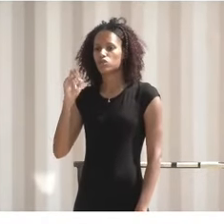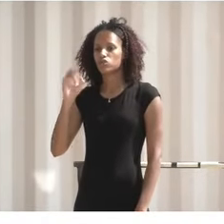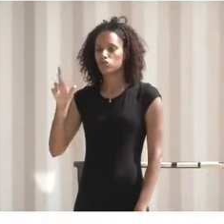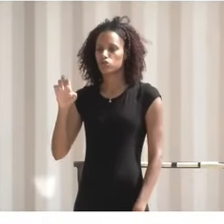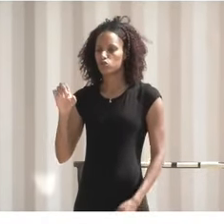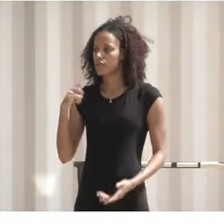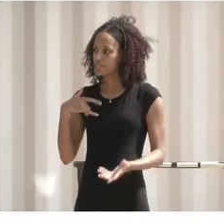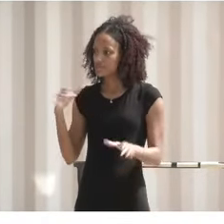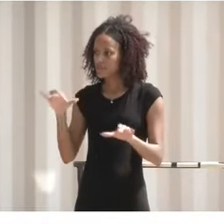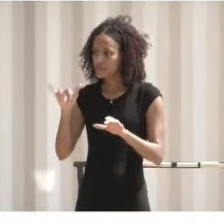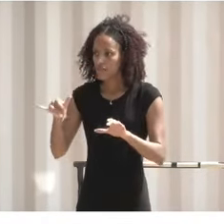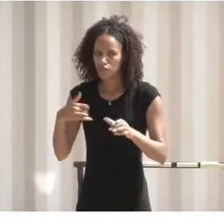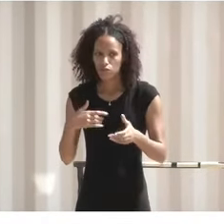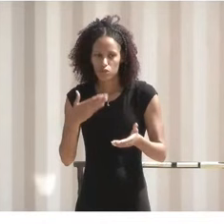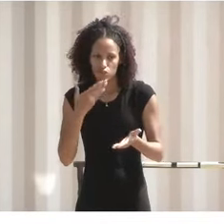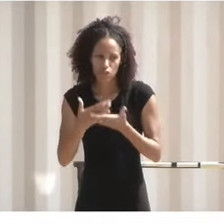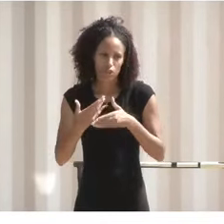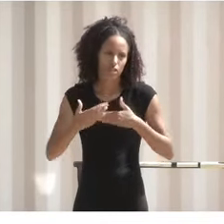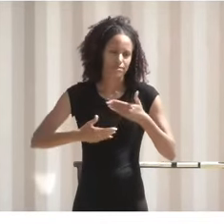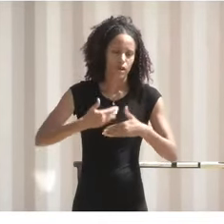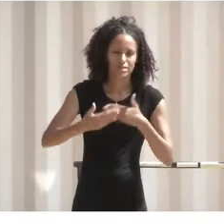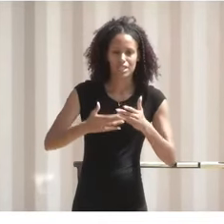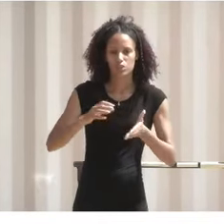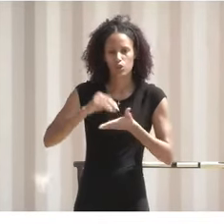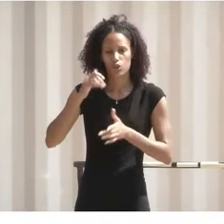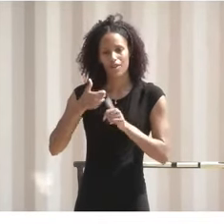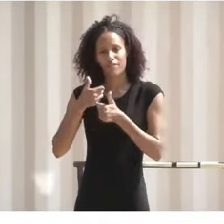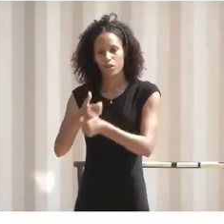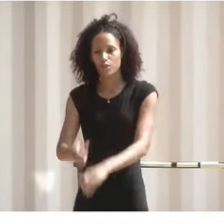it's a good pathway to learn about and to follow.